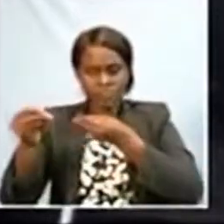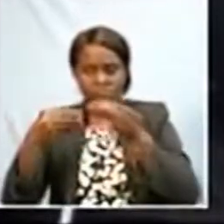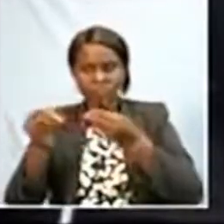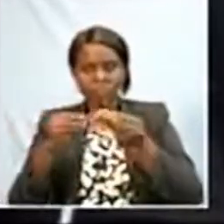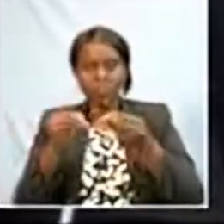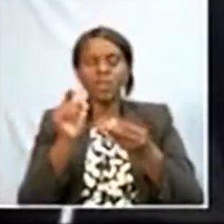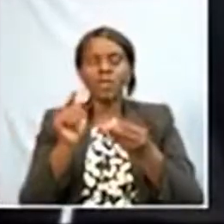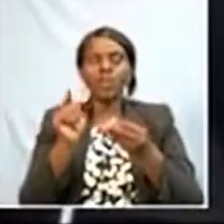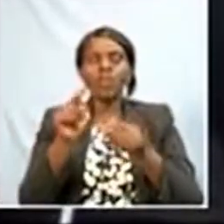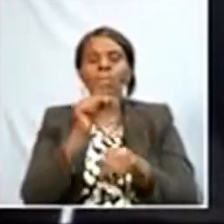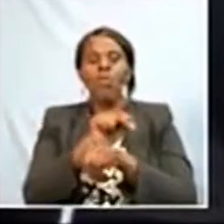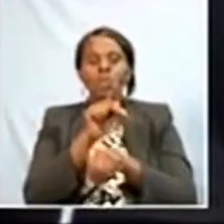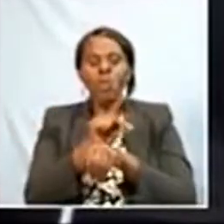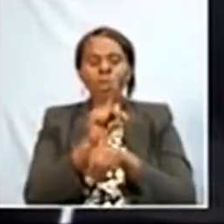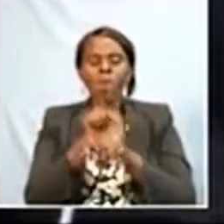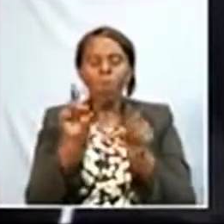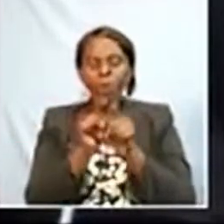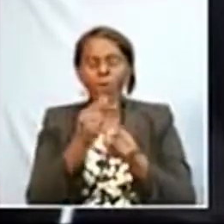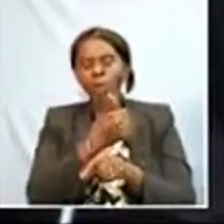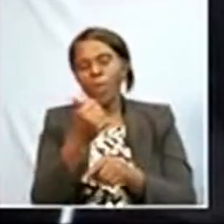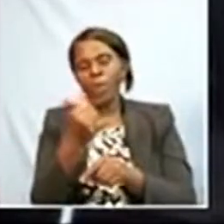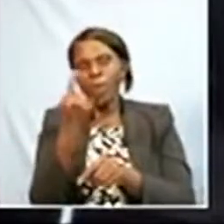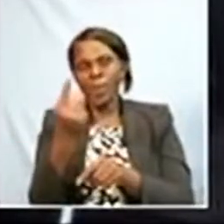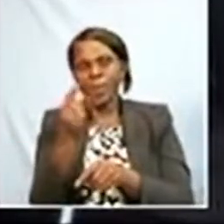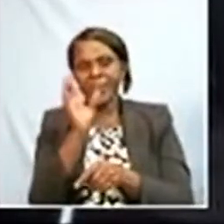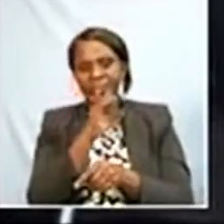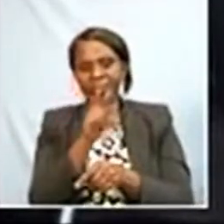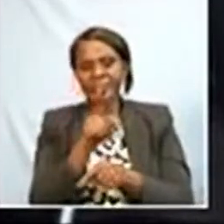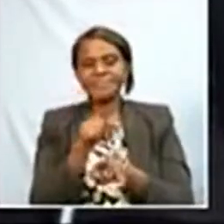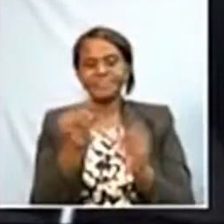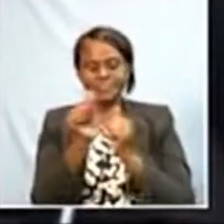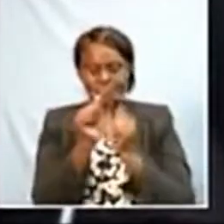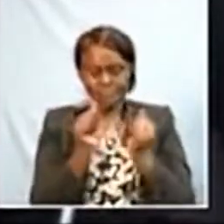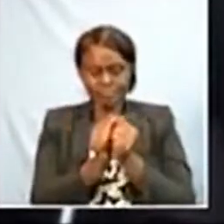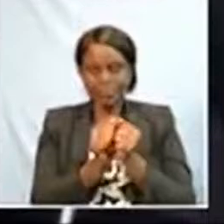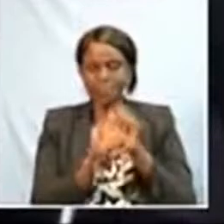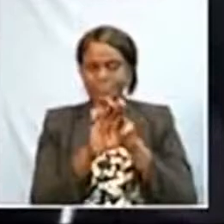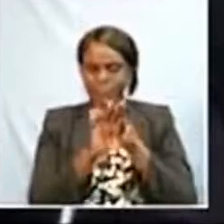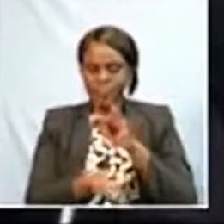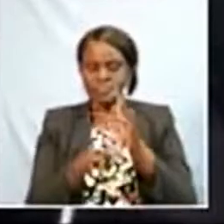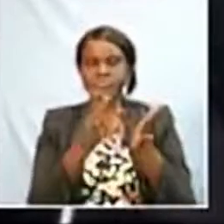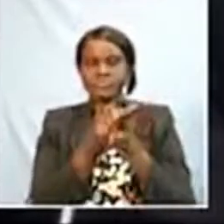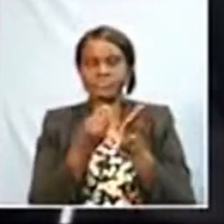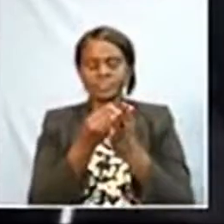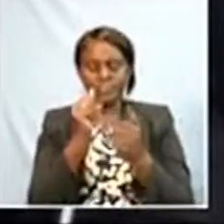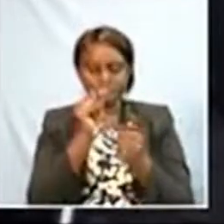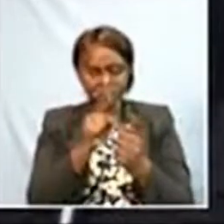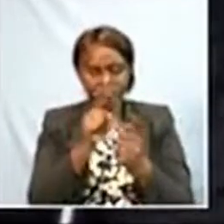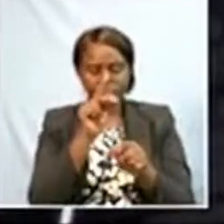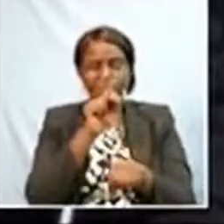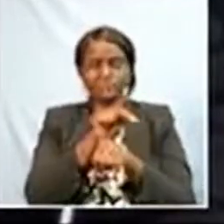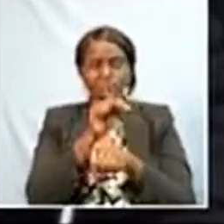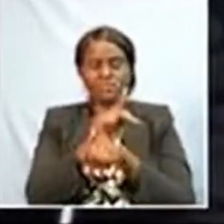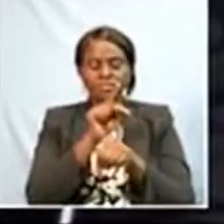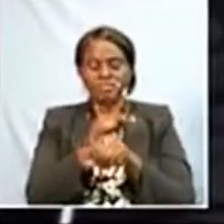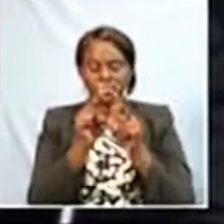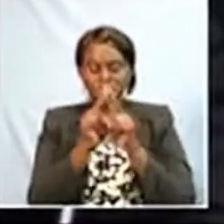overspending on a project. Then the other one is about underfunding that project.